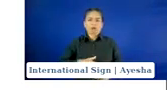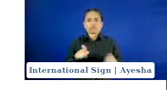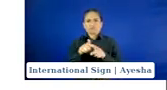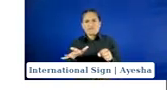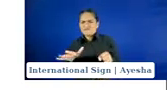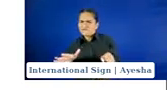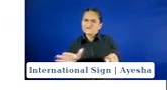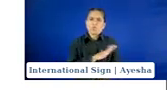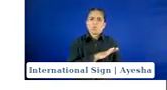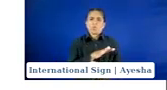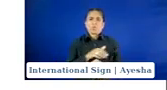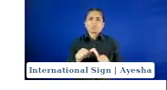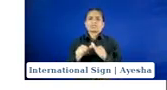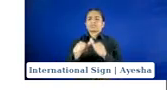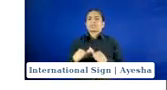for.